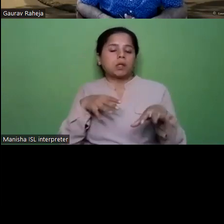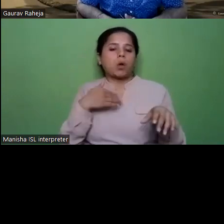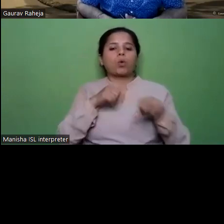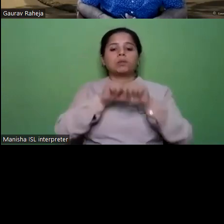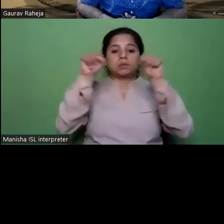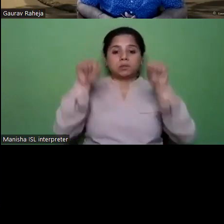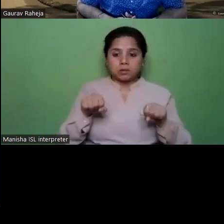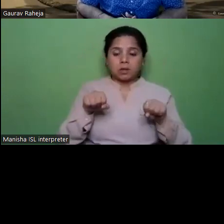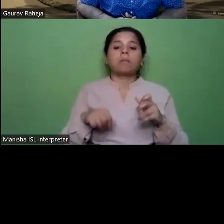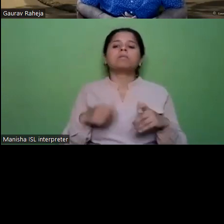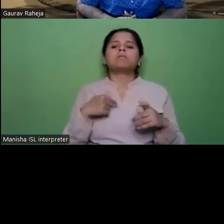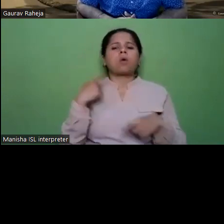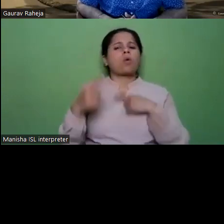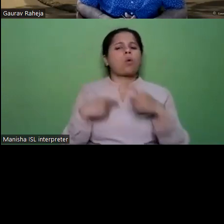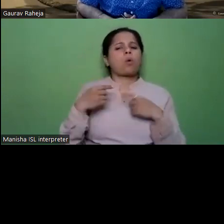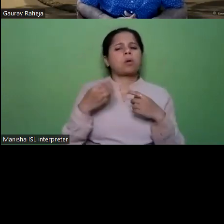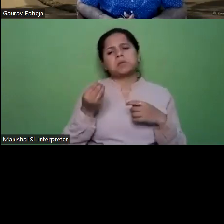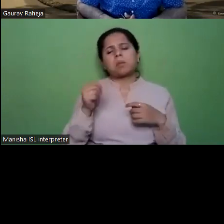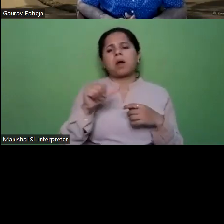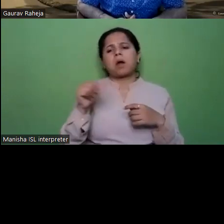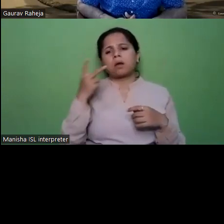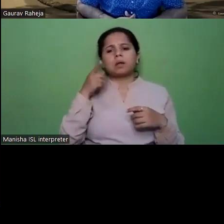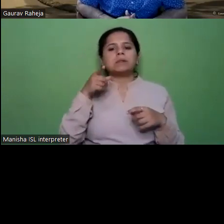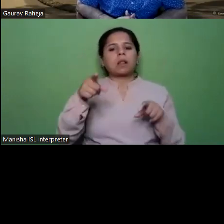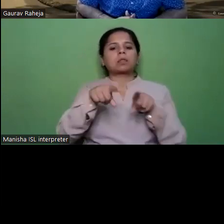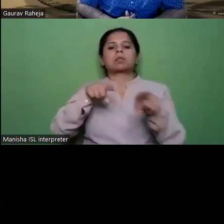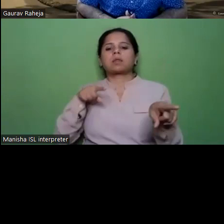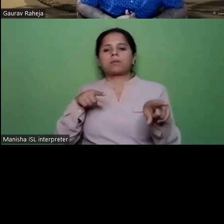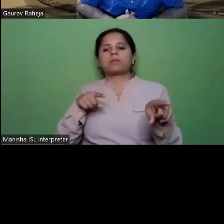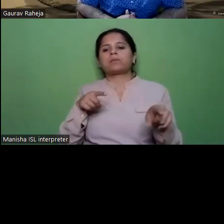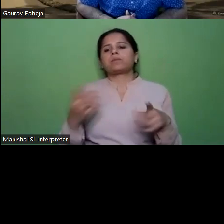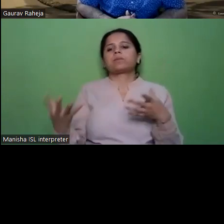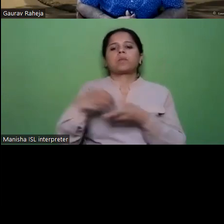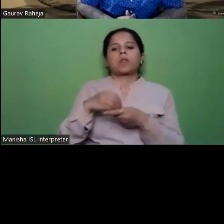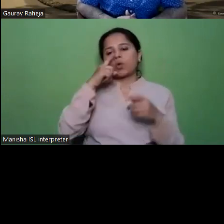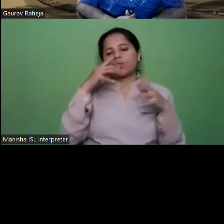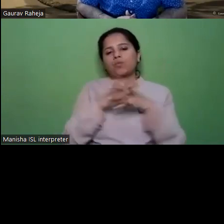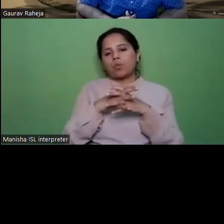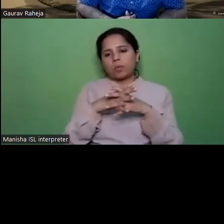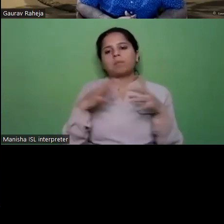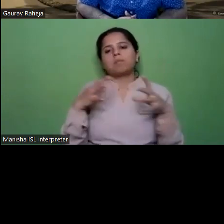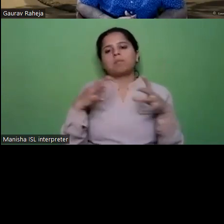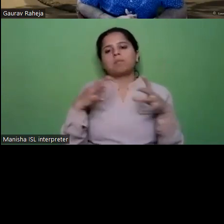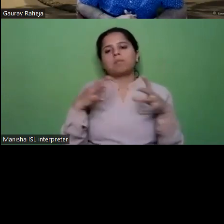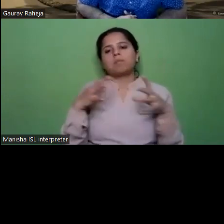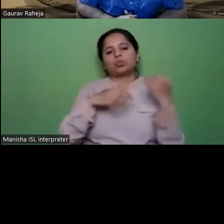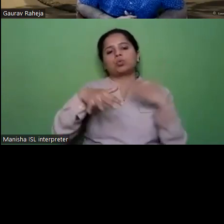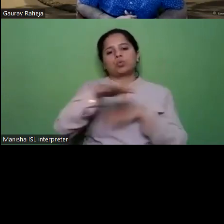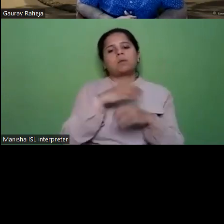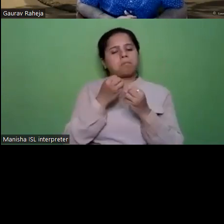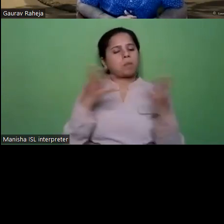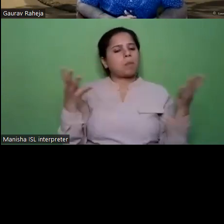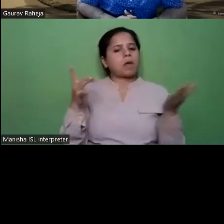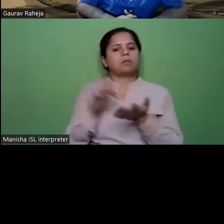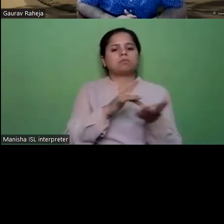systems have been in some way or the other lagging to include female gender in our civic society in various